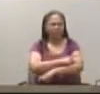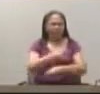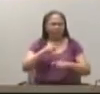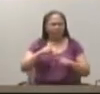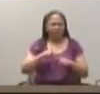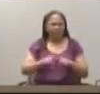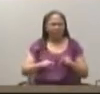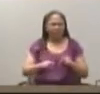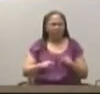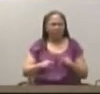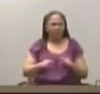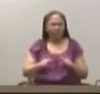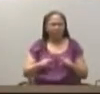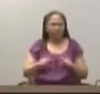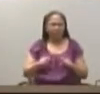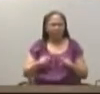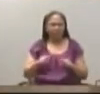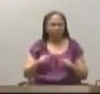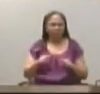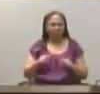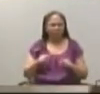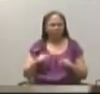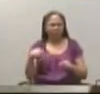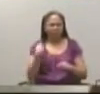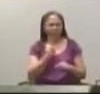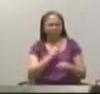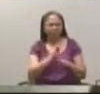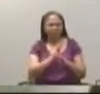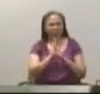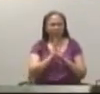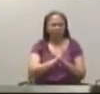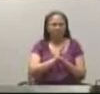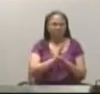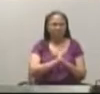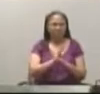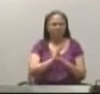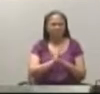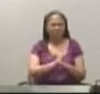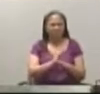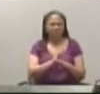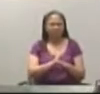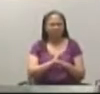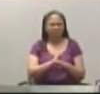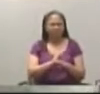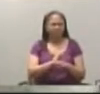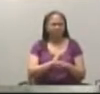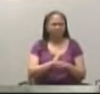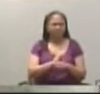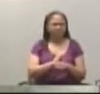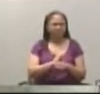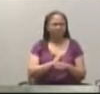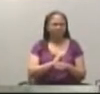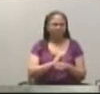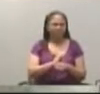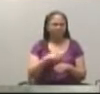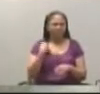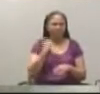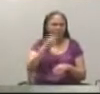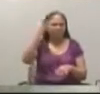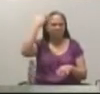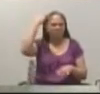somehow, in the preparation, it's almost like the Home Alone, the Home Alone movie. We forget the kid.